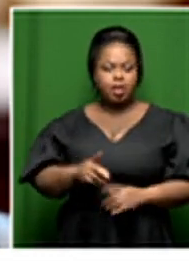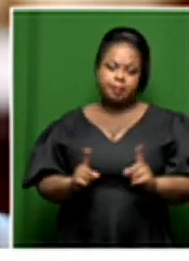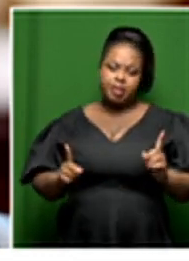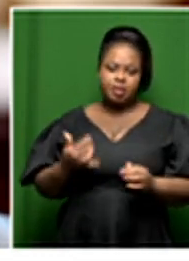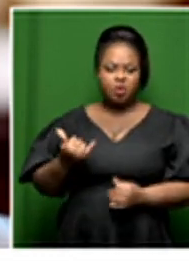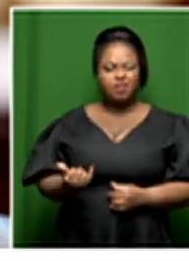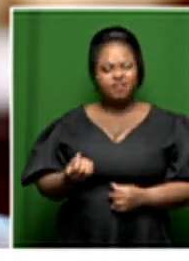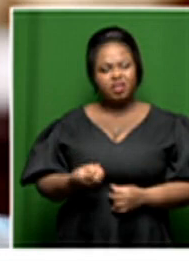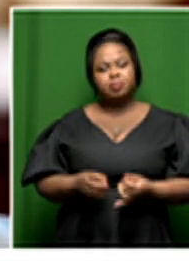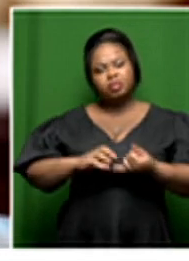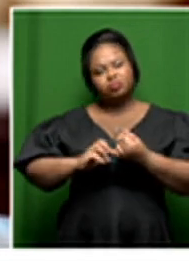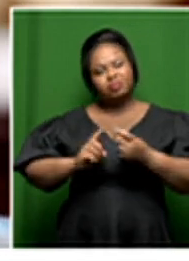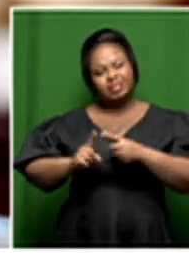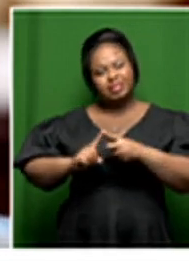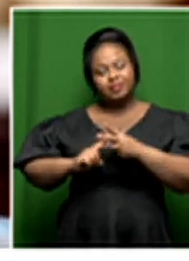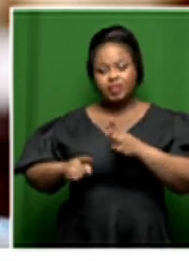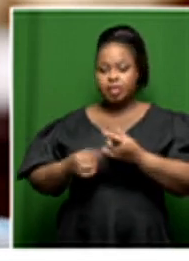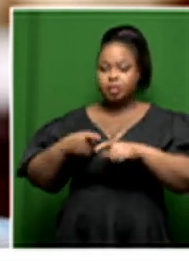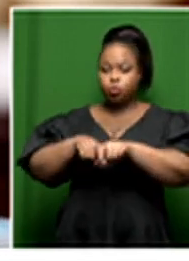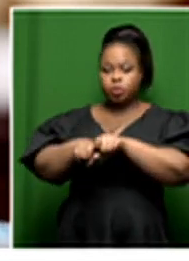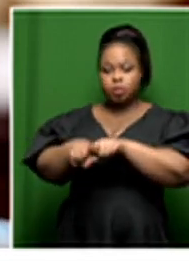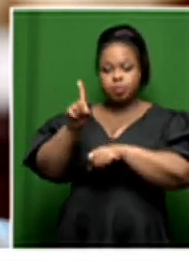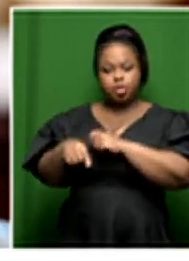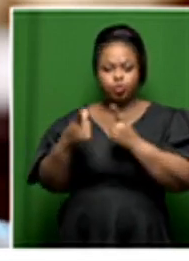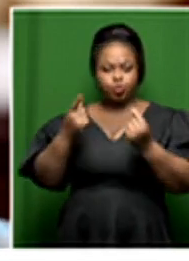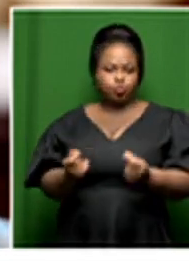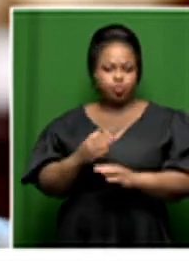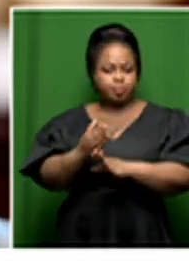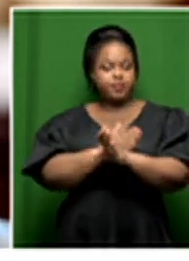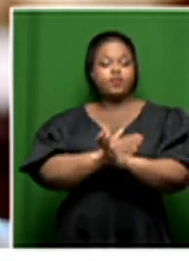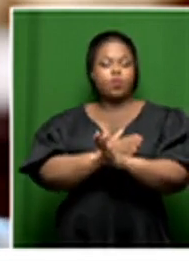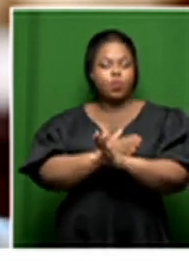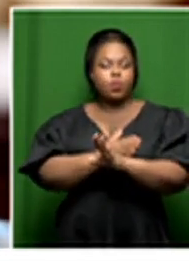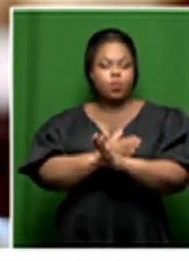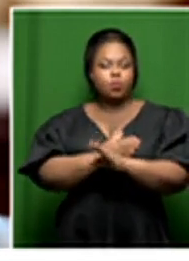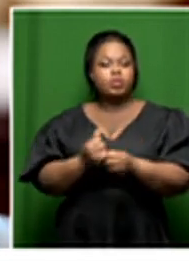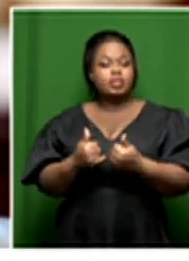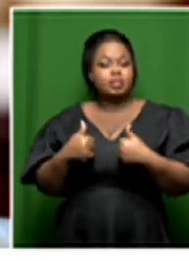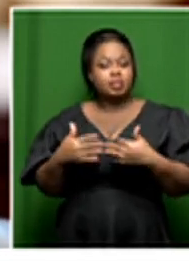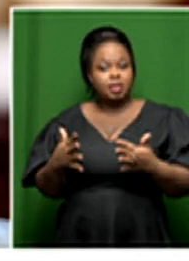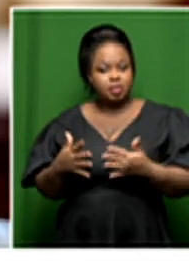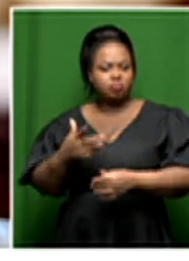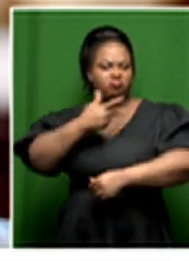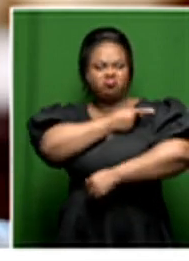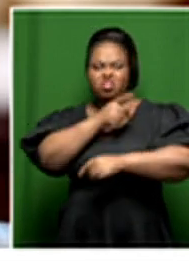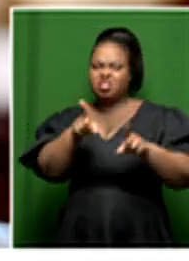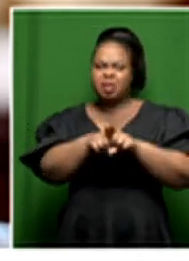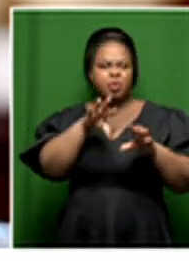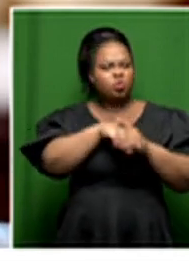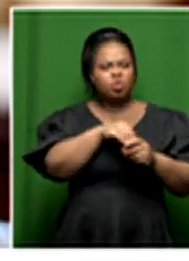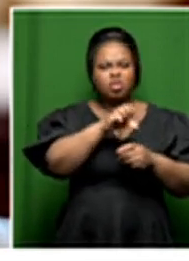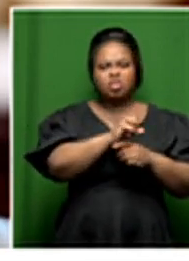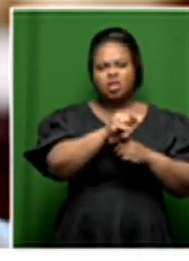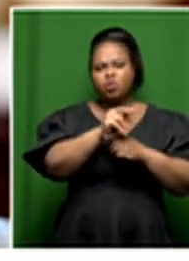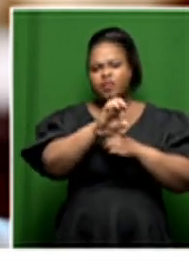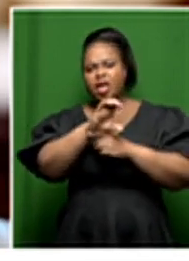a battery of trials and tests that need to be concluded in order for a vaccine, and this includes Sinovac, includes